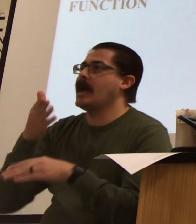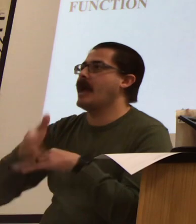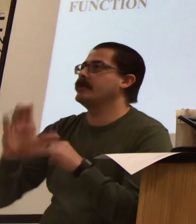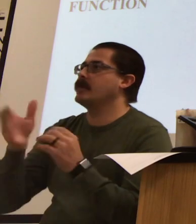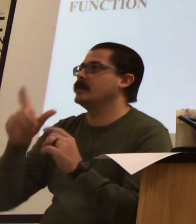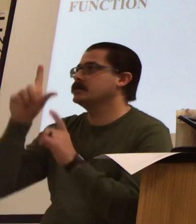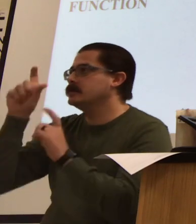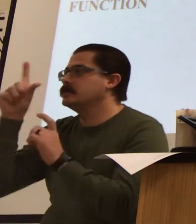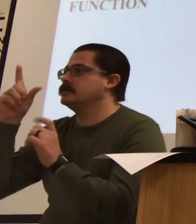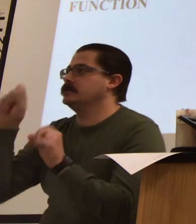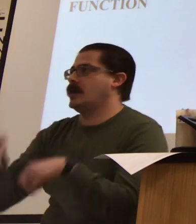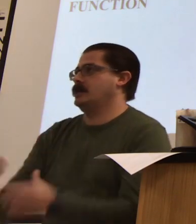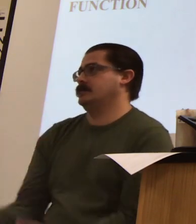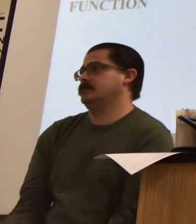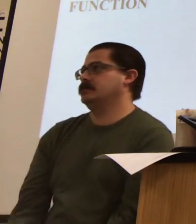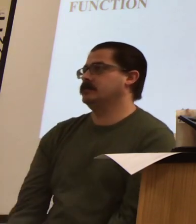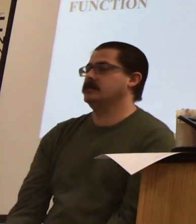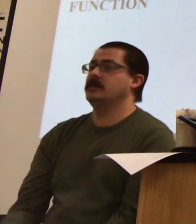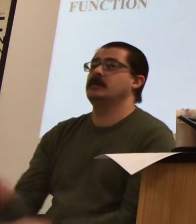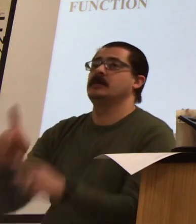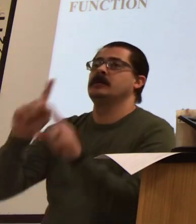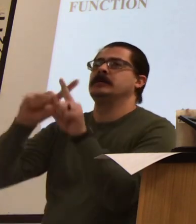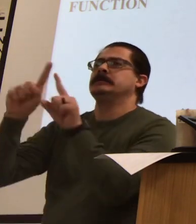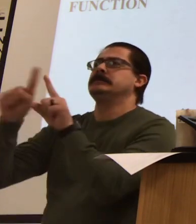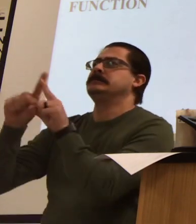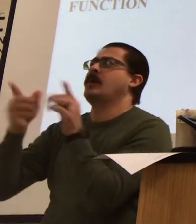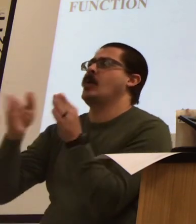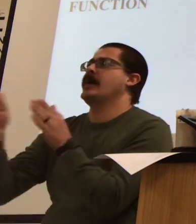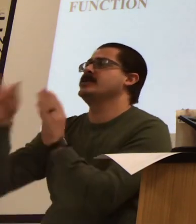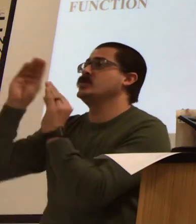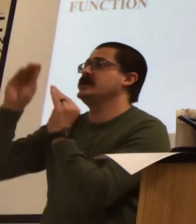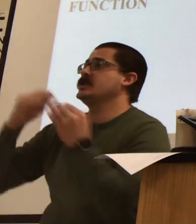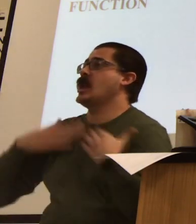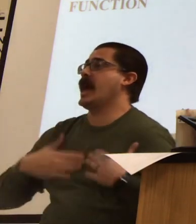You know, there's different ways to teach anatomy.